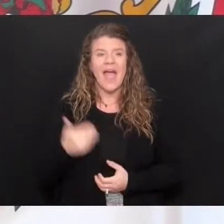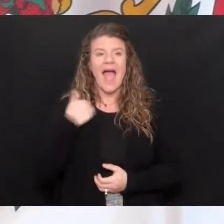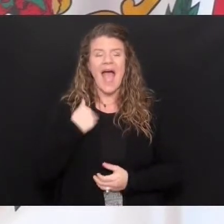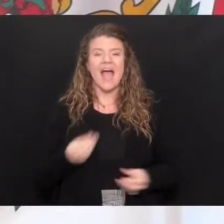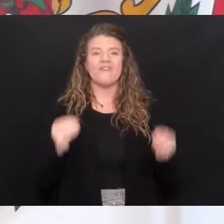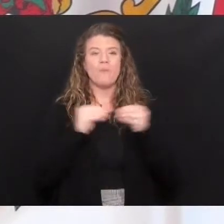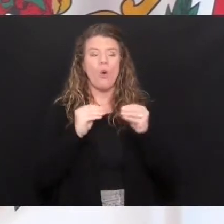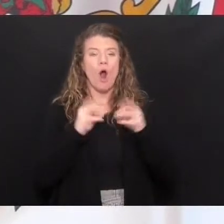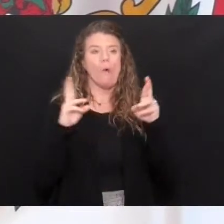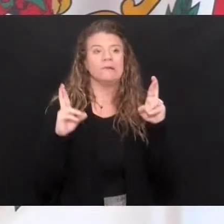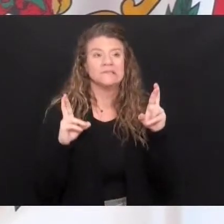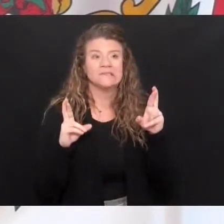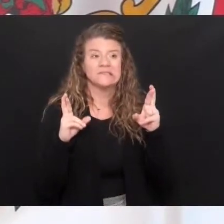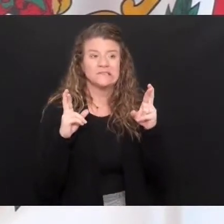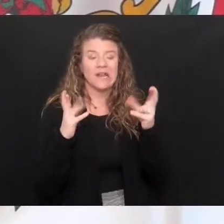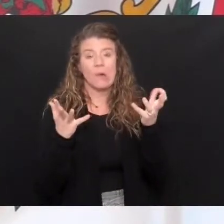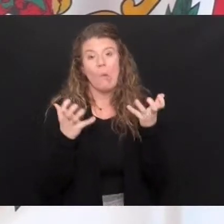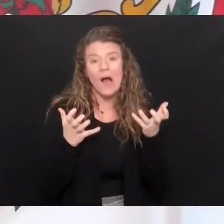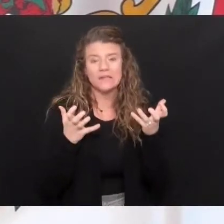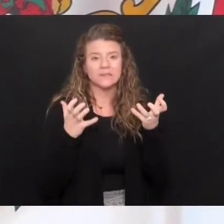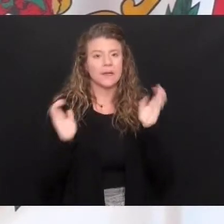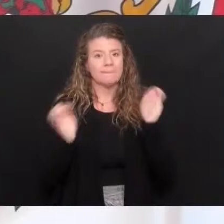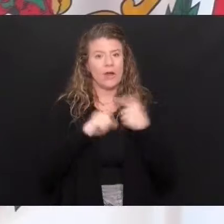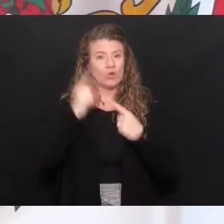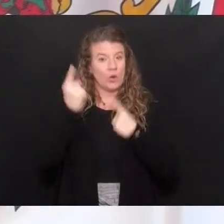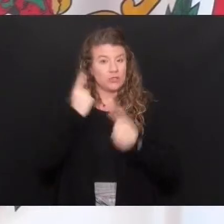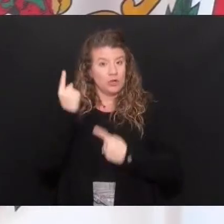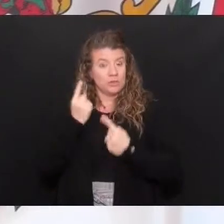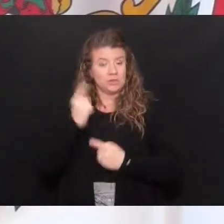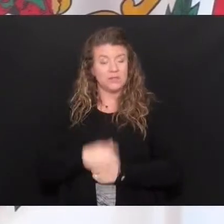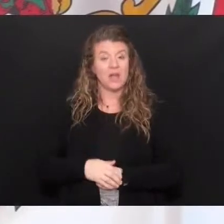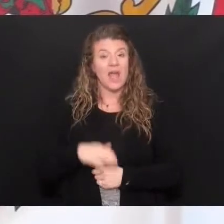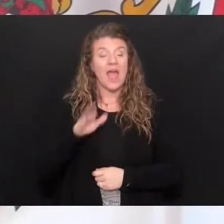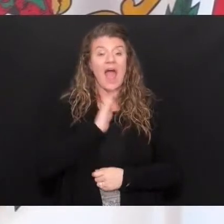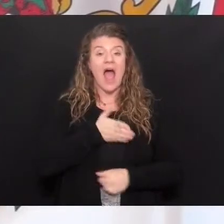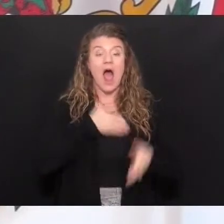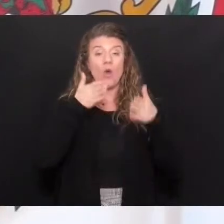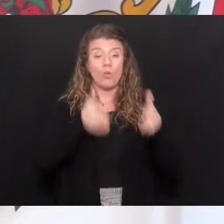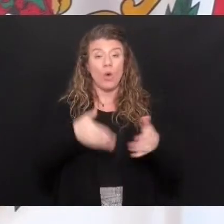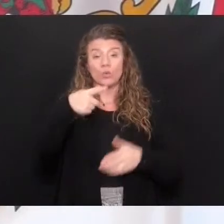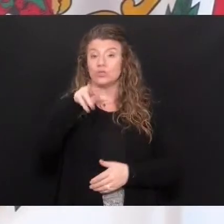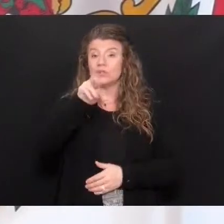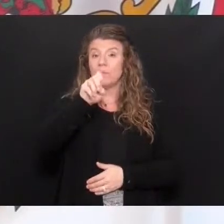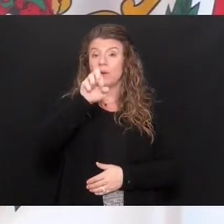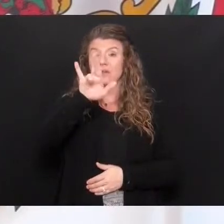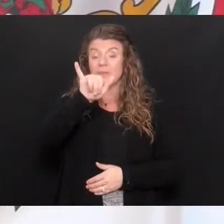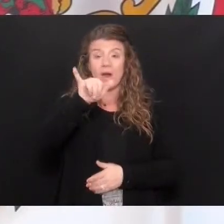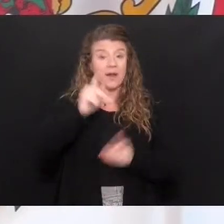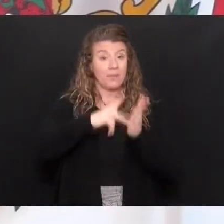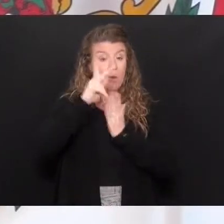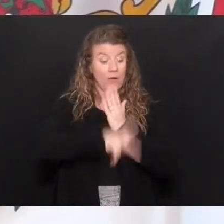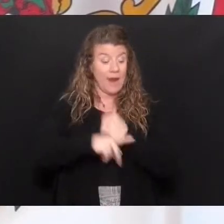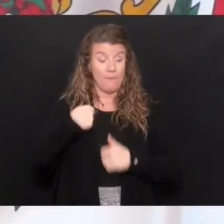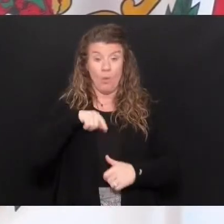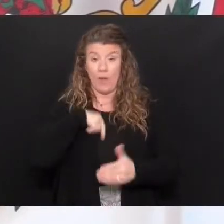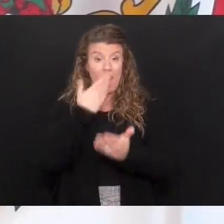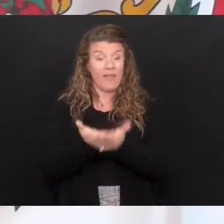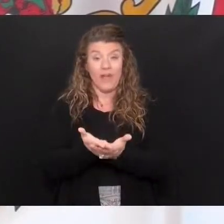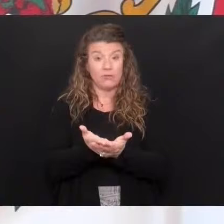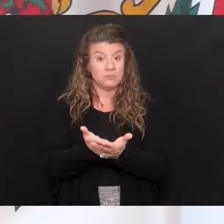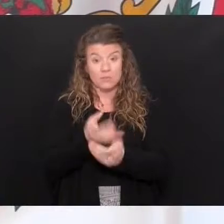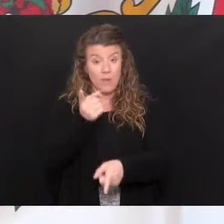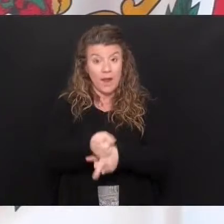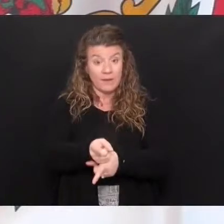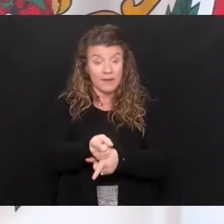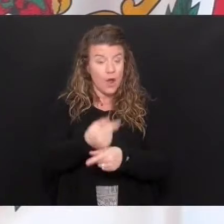and hopes than I have concerns. In our Roads to Prosperity program, we got after it, did we not? And